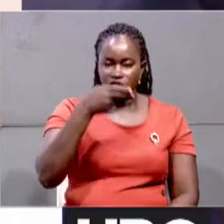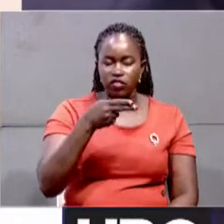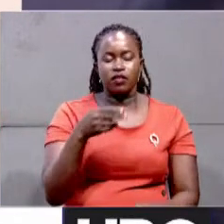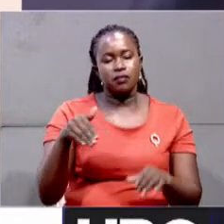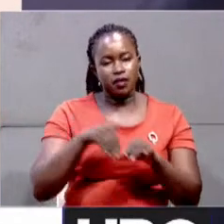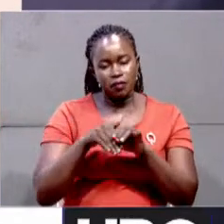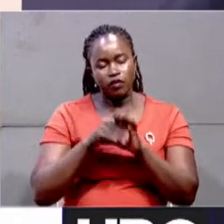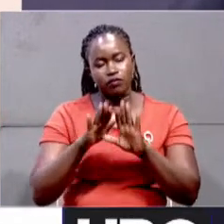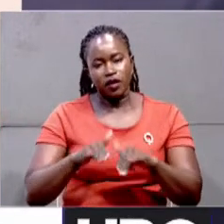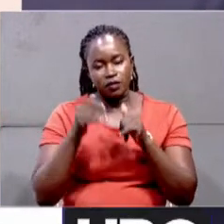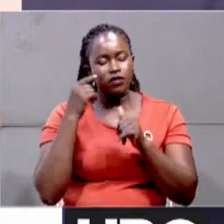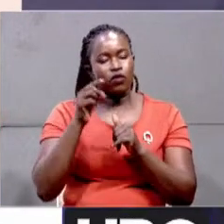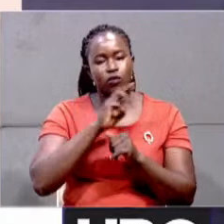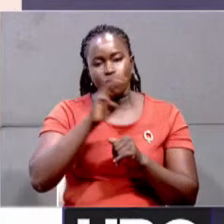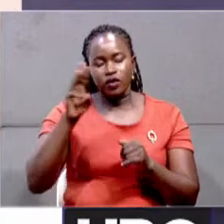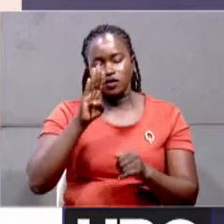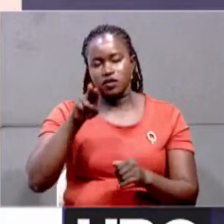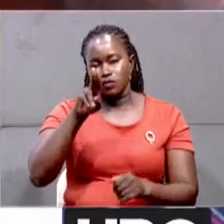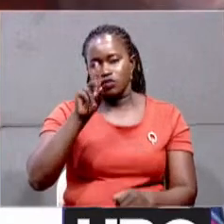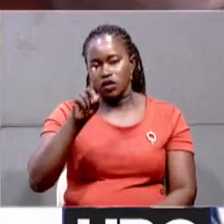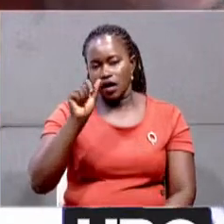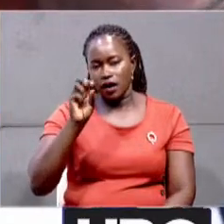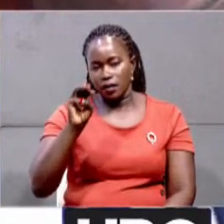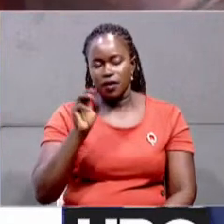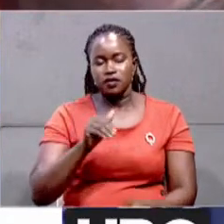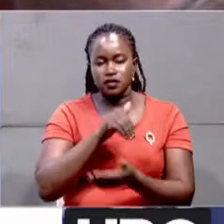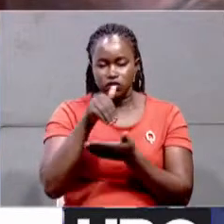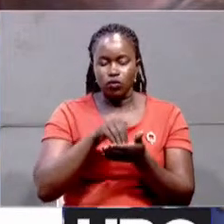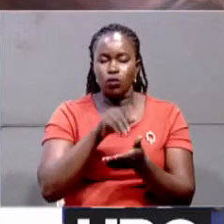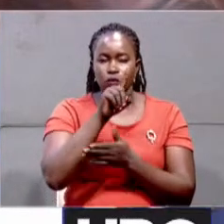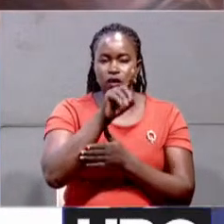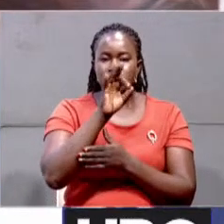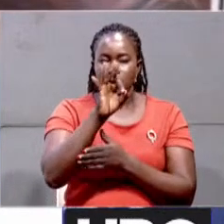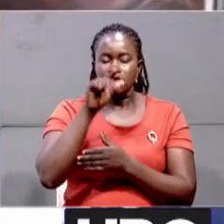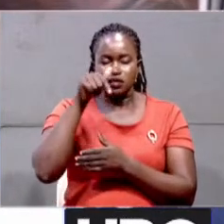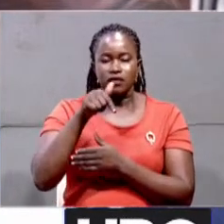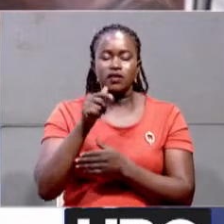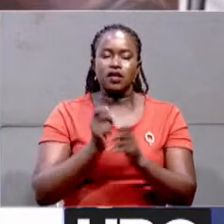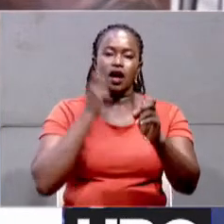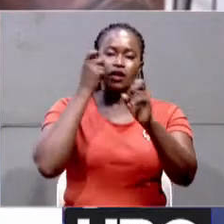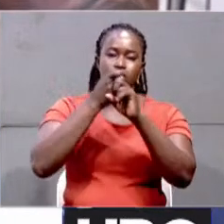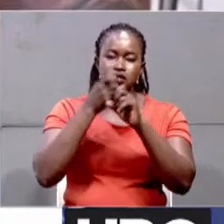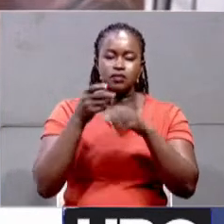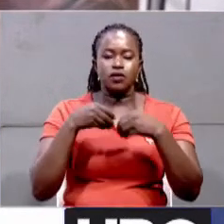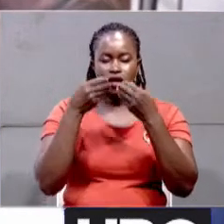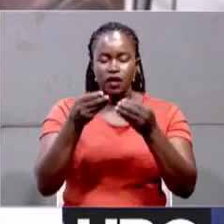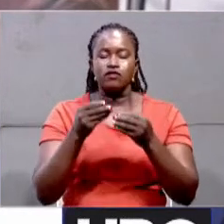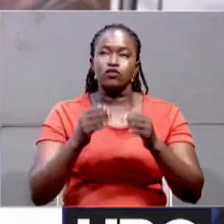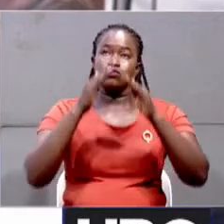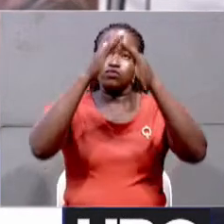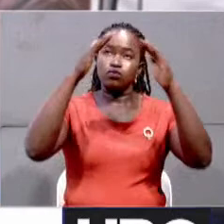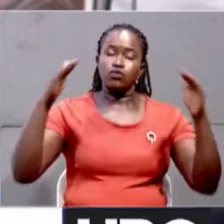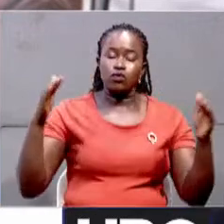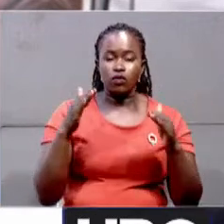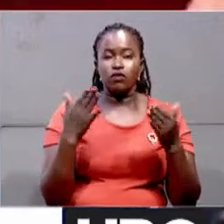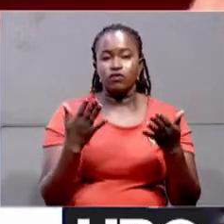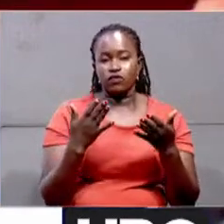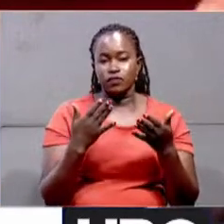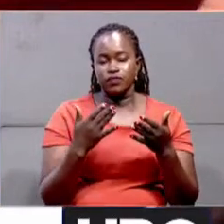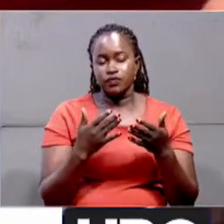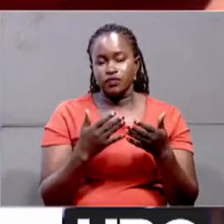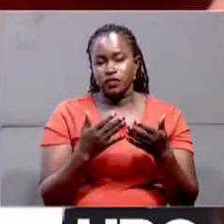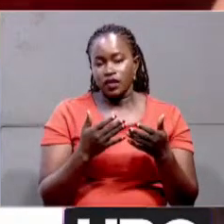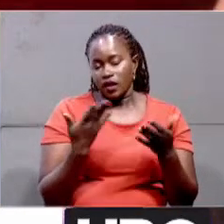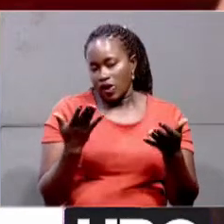Member of Parliament for West Budama Central, had donated 137 iron sheets towards the roofing of the Catechist